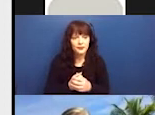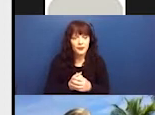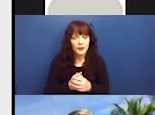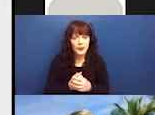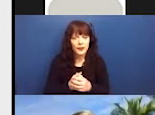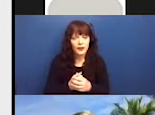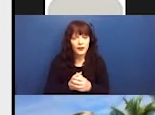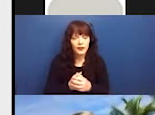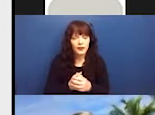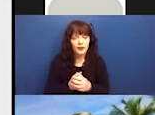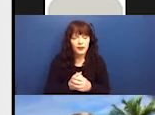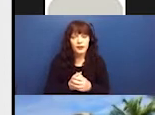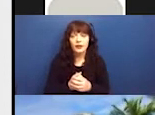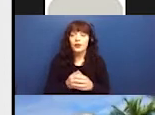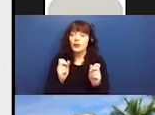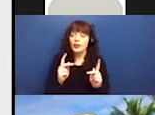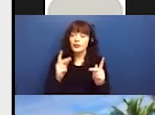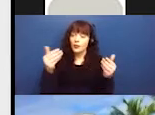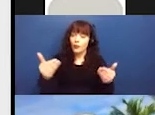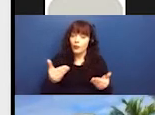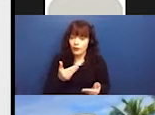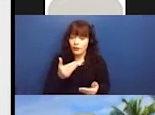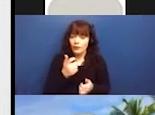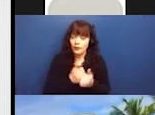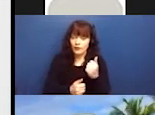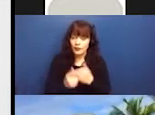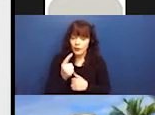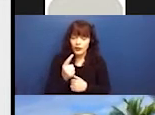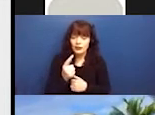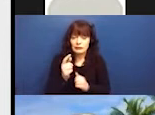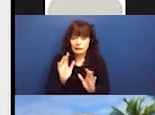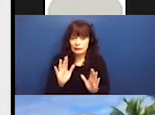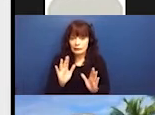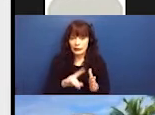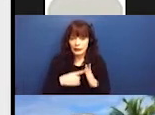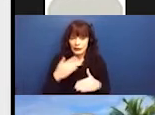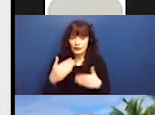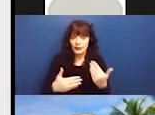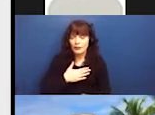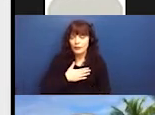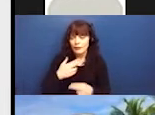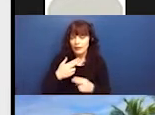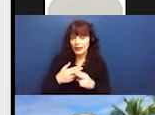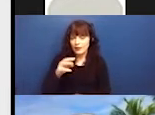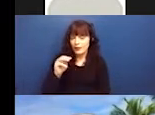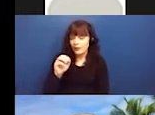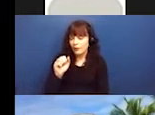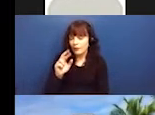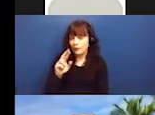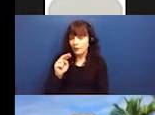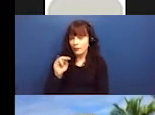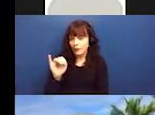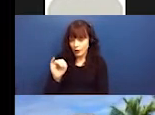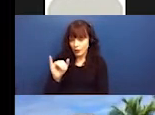Okay, so welcome everybody. While I get this started, my name is Marni Binder. As you heard